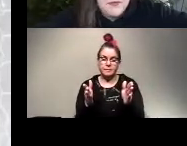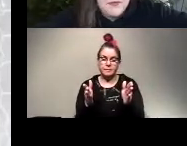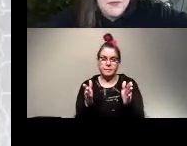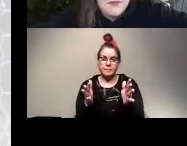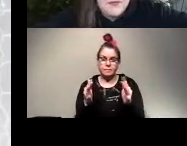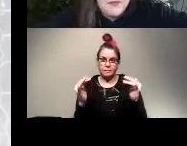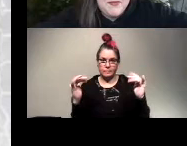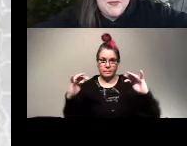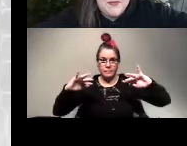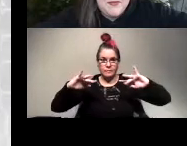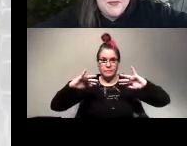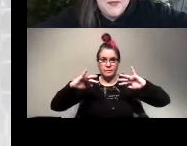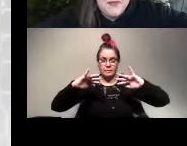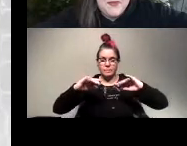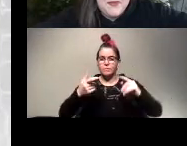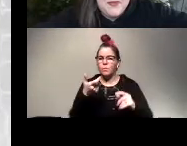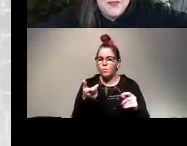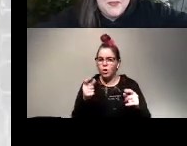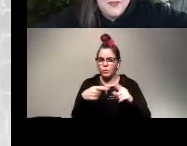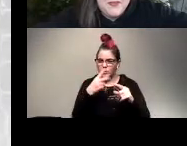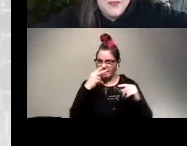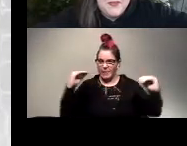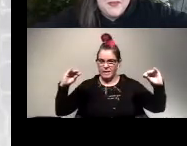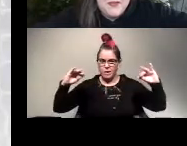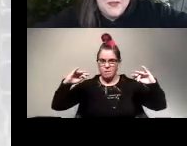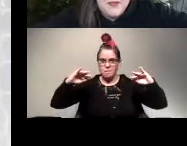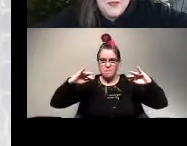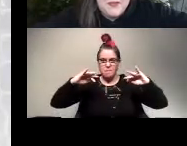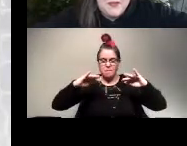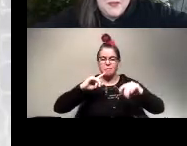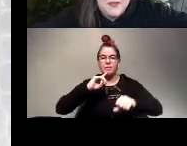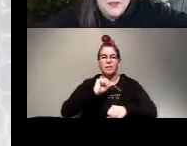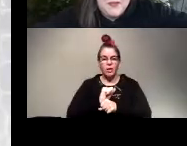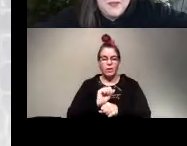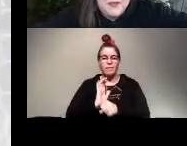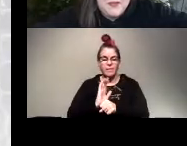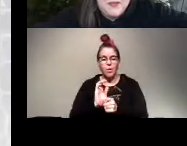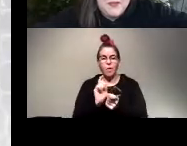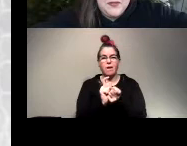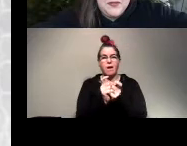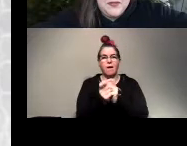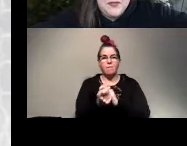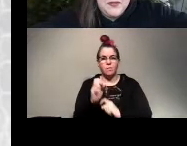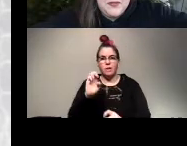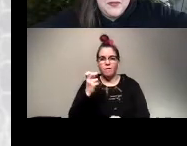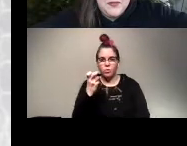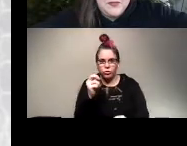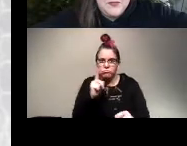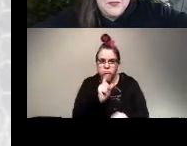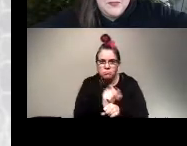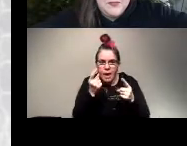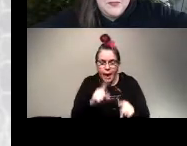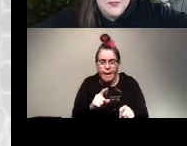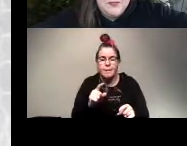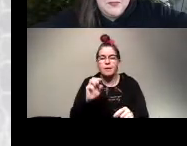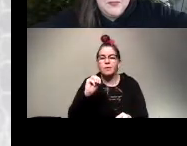And what you're watching when you see with this is literally a video of evolution happening. This is mutation